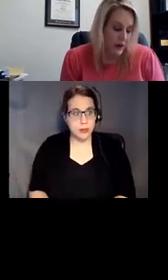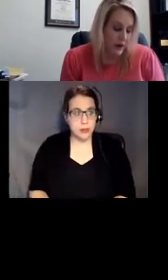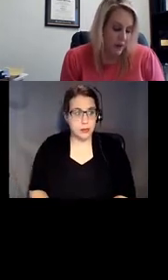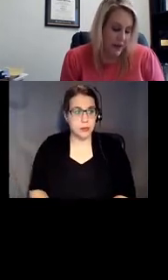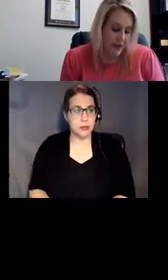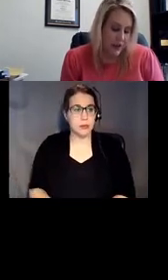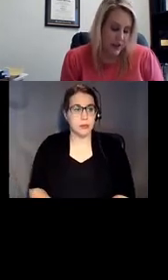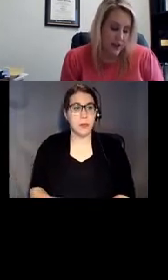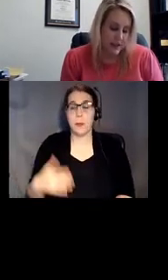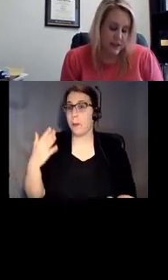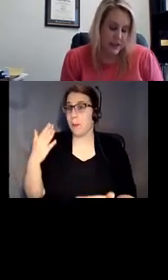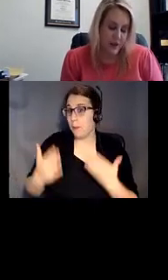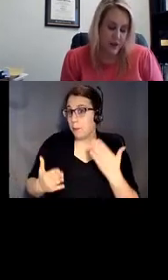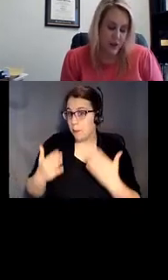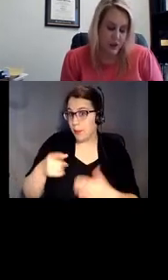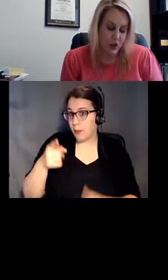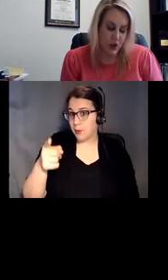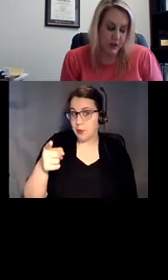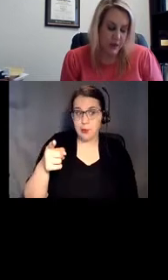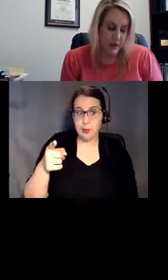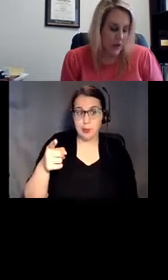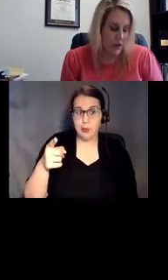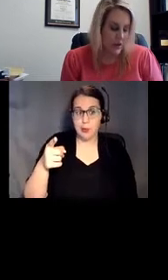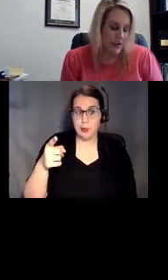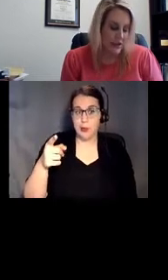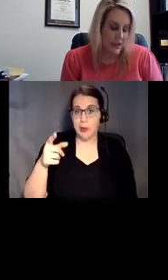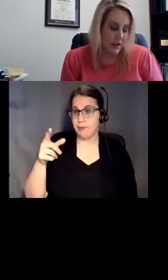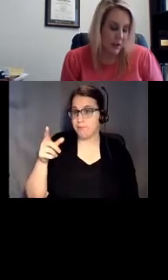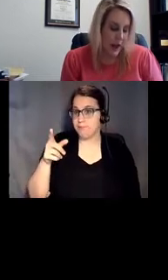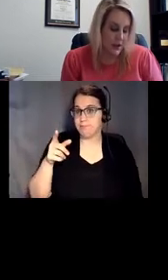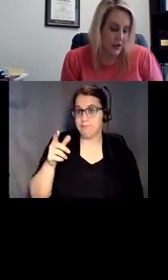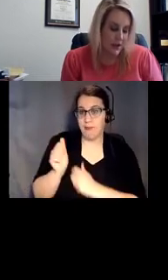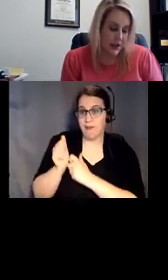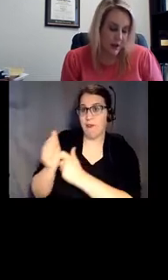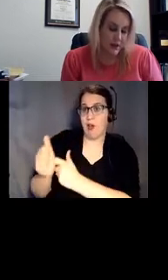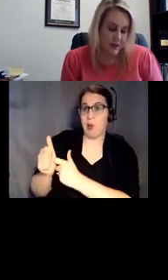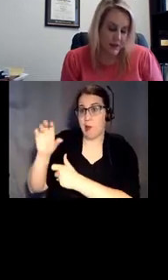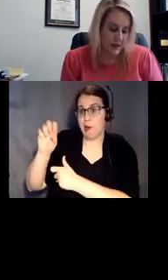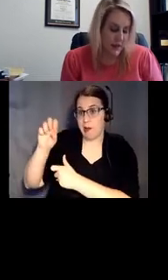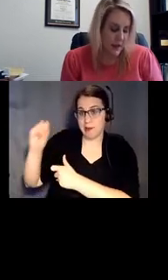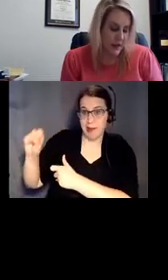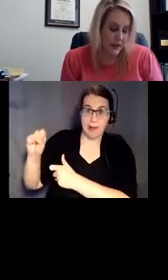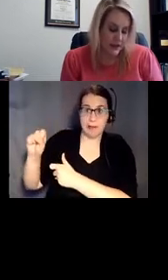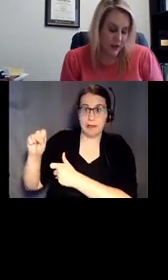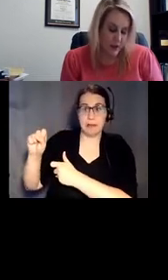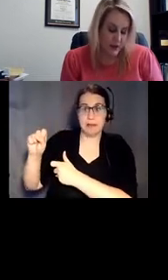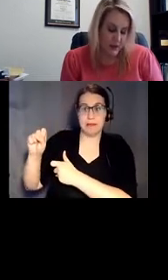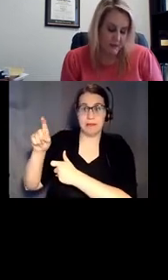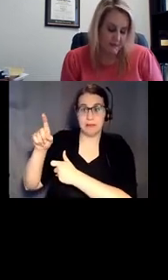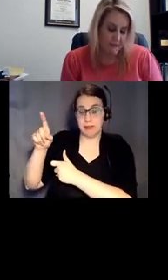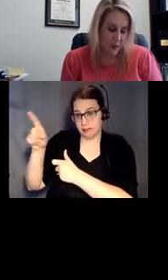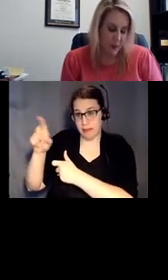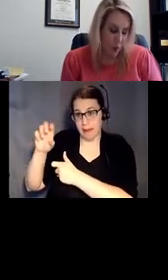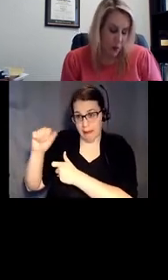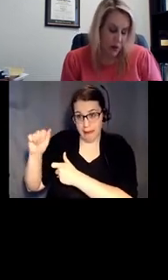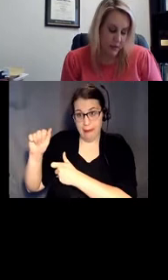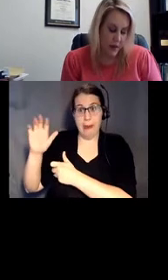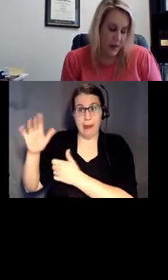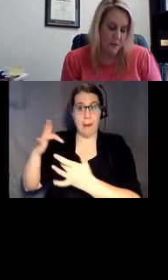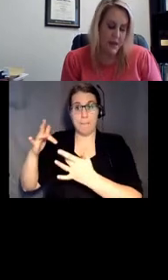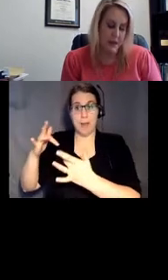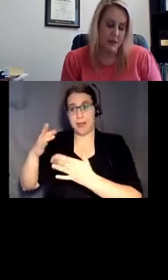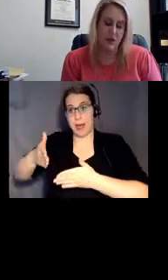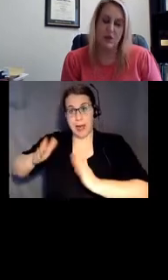Have one of the conditions listed on the Social Security Administration's list of compassionate allowances conditions,